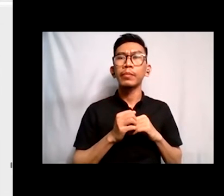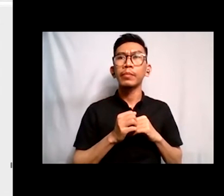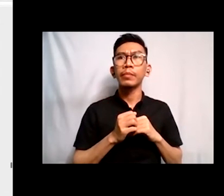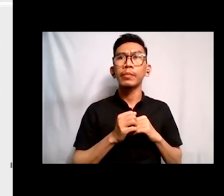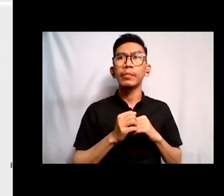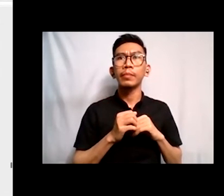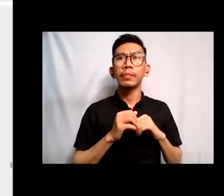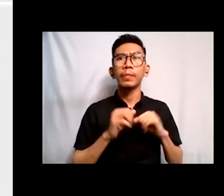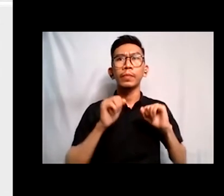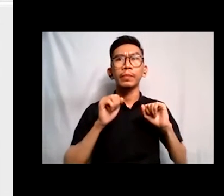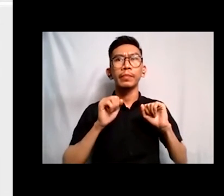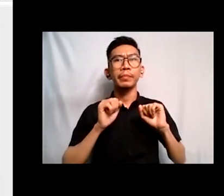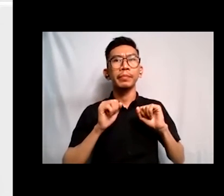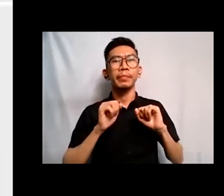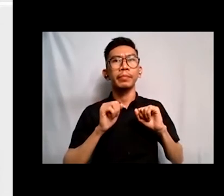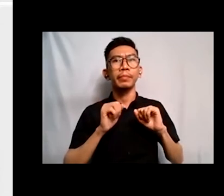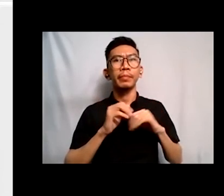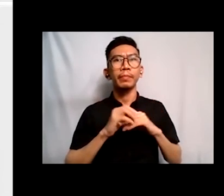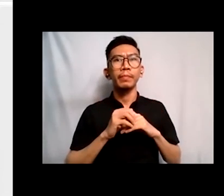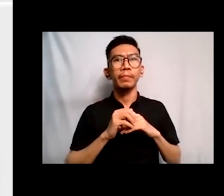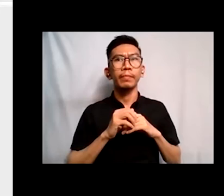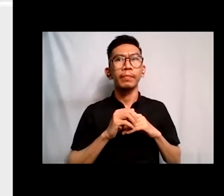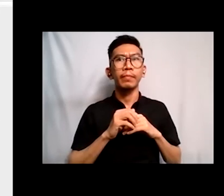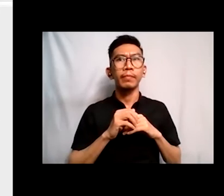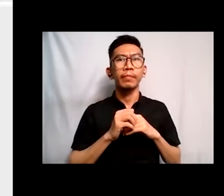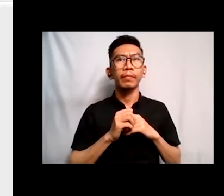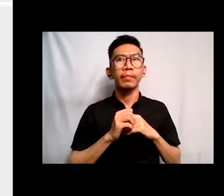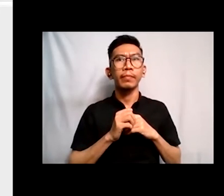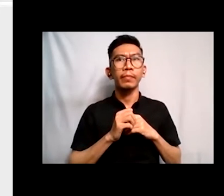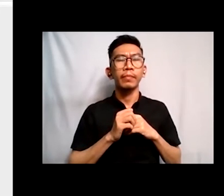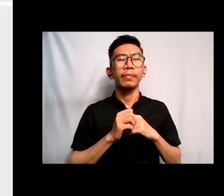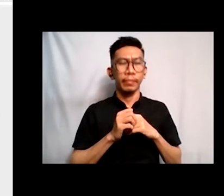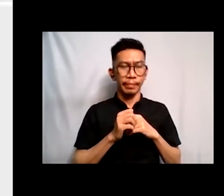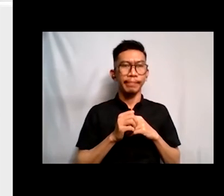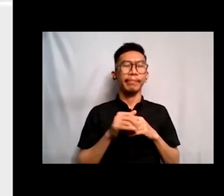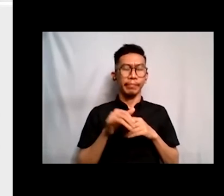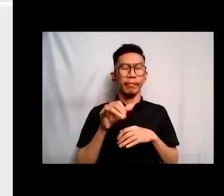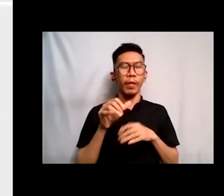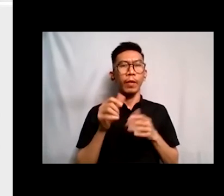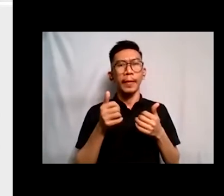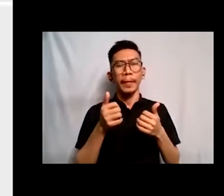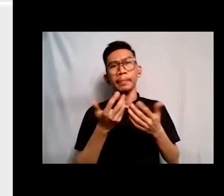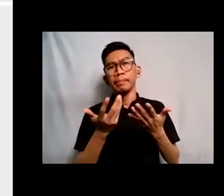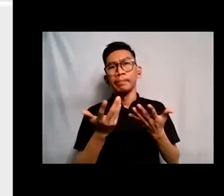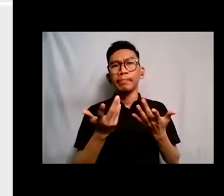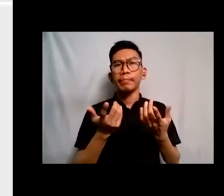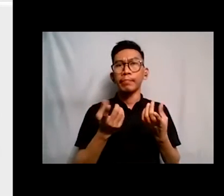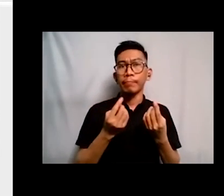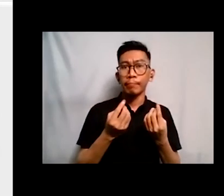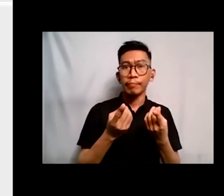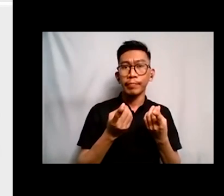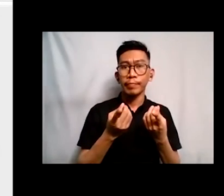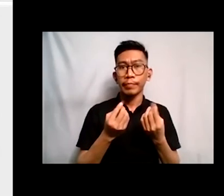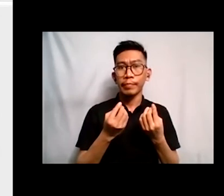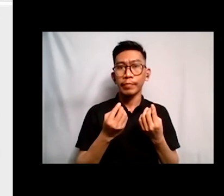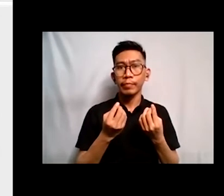Go ahead, Dr. Woody. Yes, so um, we can I forgot what I was going to say. We